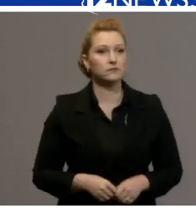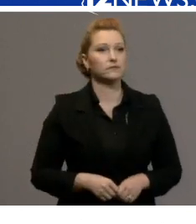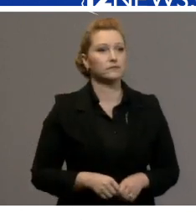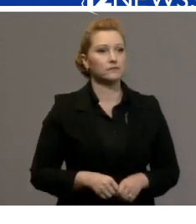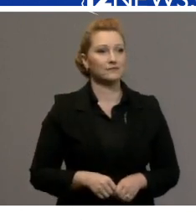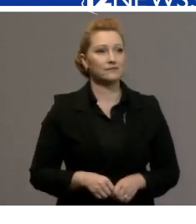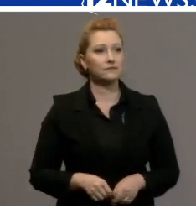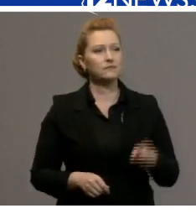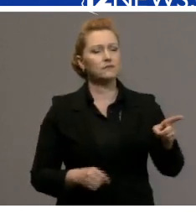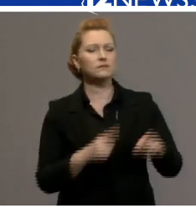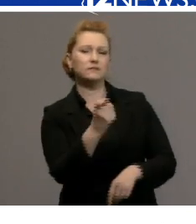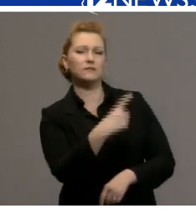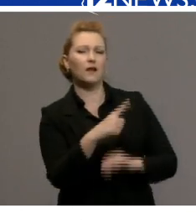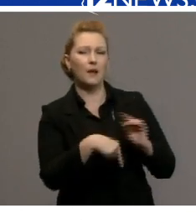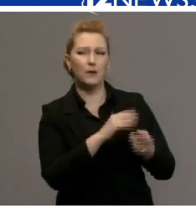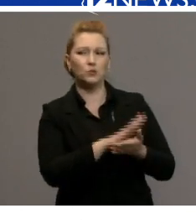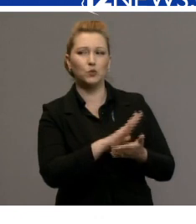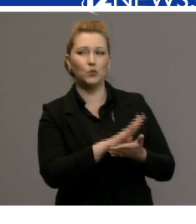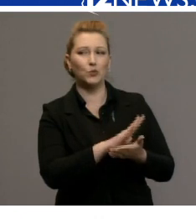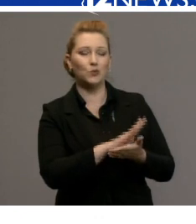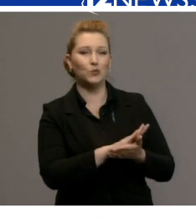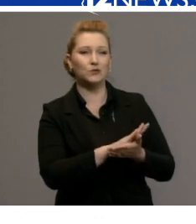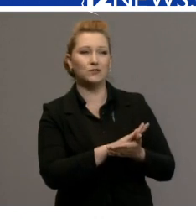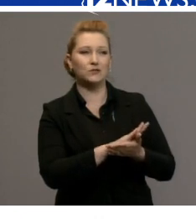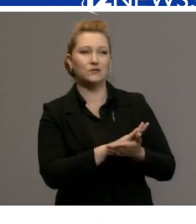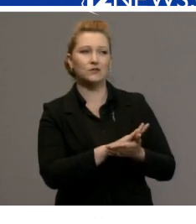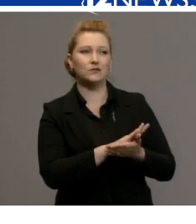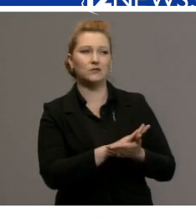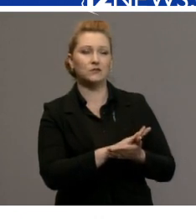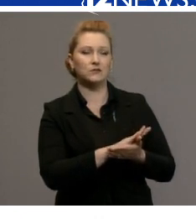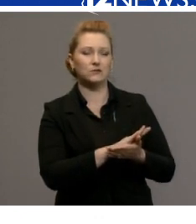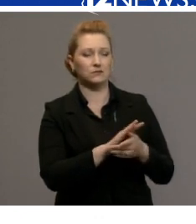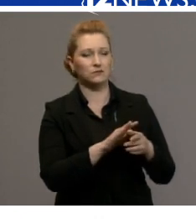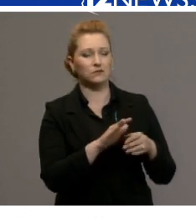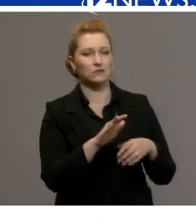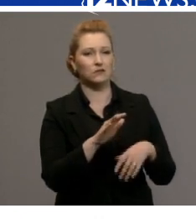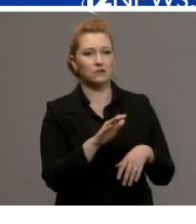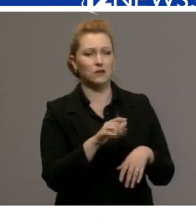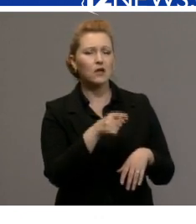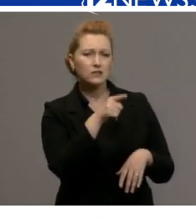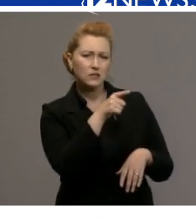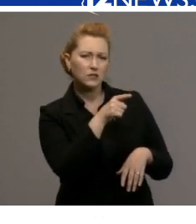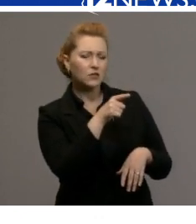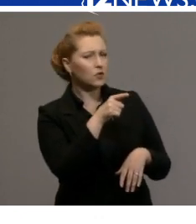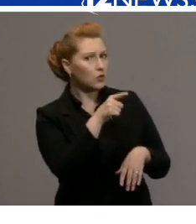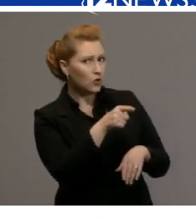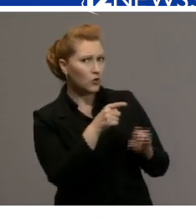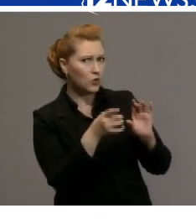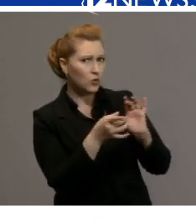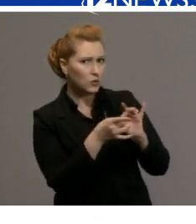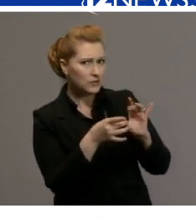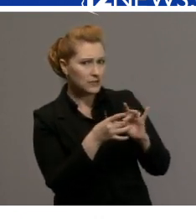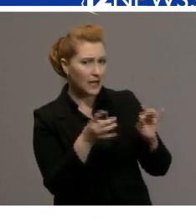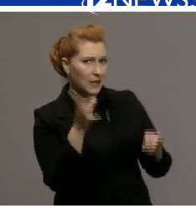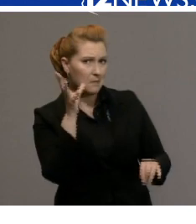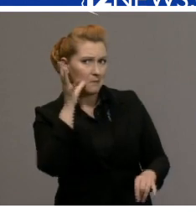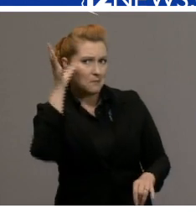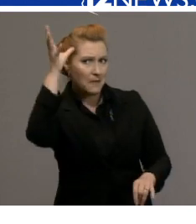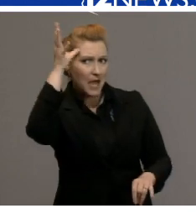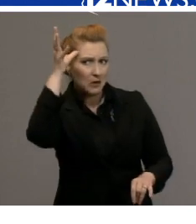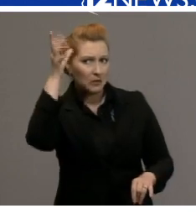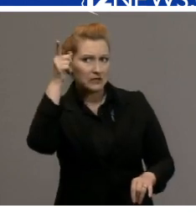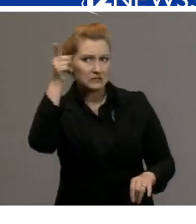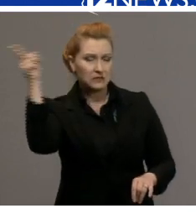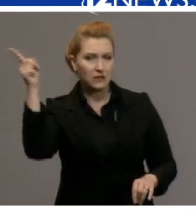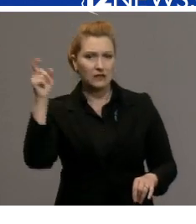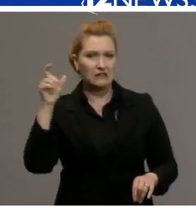Governor. Yes. And for the doctor as well. Did you say that parents who don't feel confident sending the kids back to school,